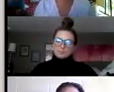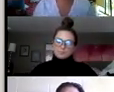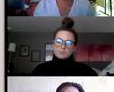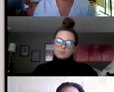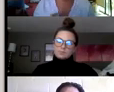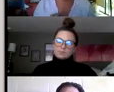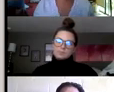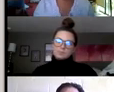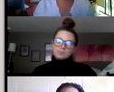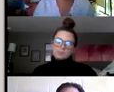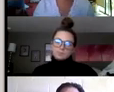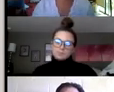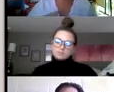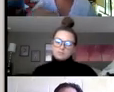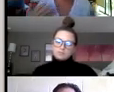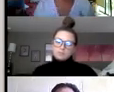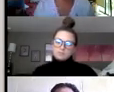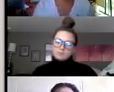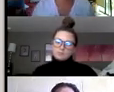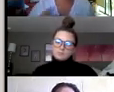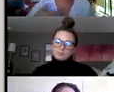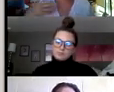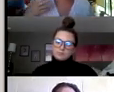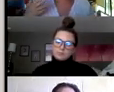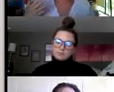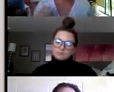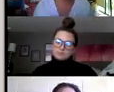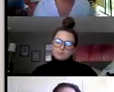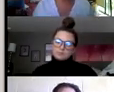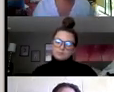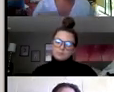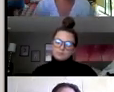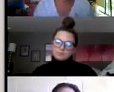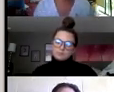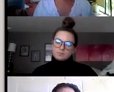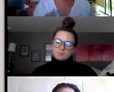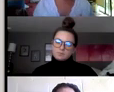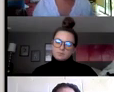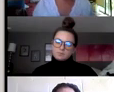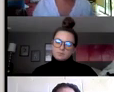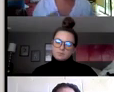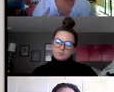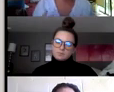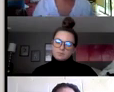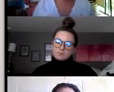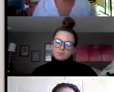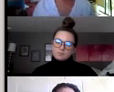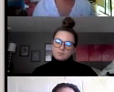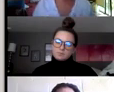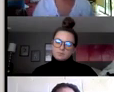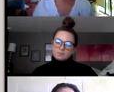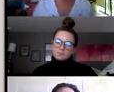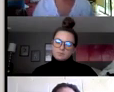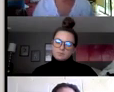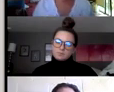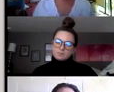students who perhaps went to elementary school or middle school or high school in a Spanish-speaking country, and